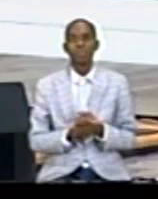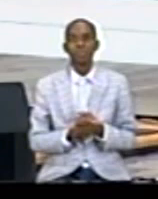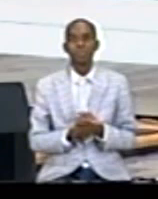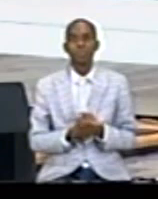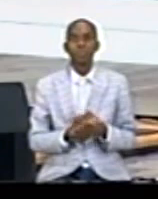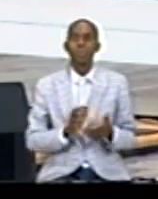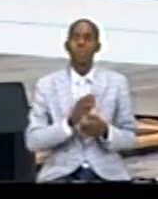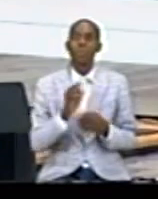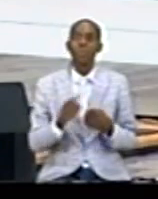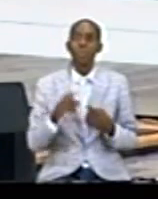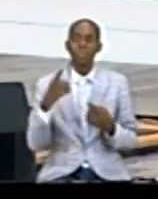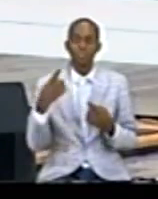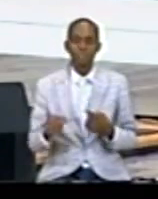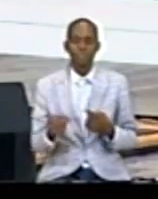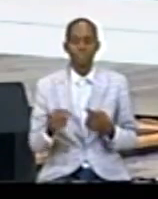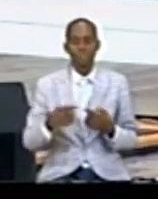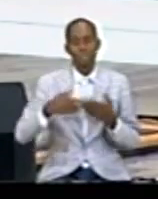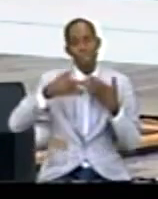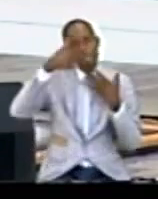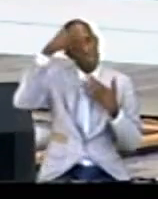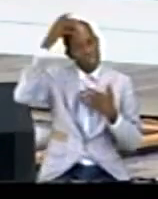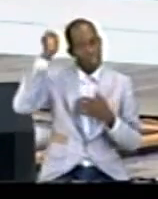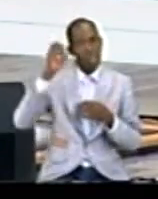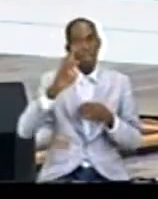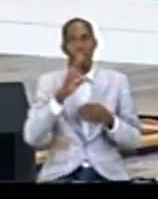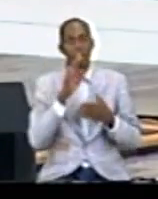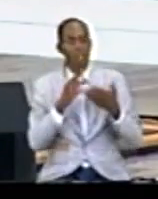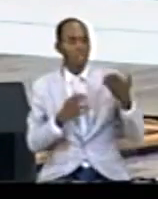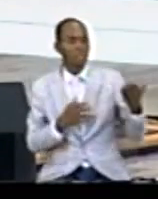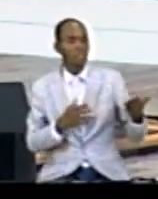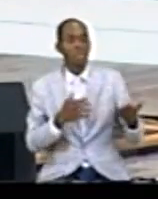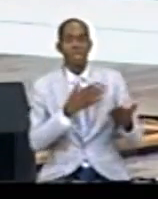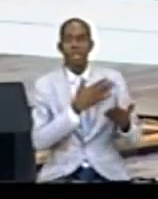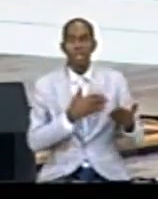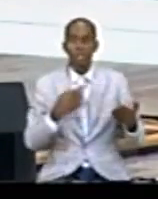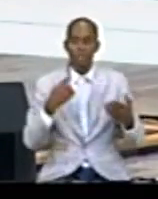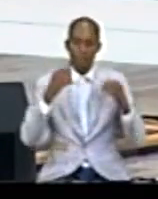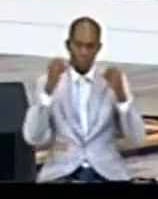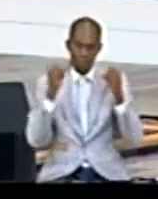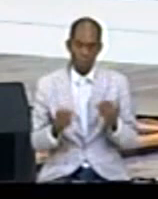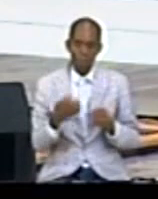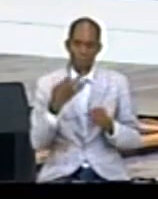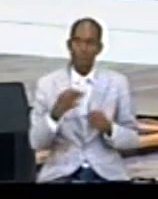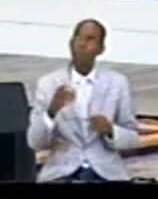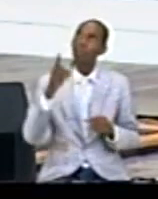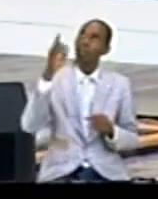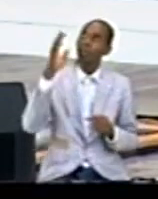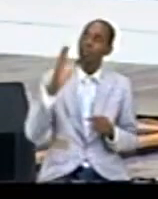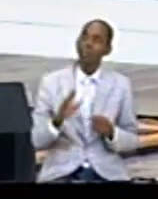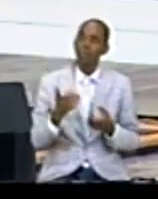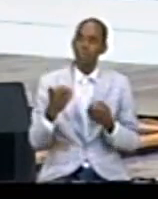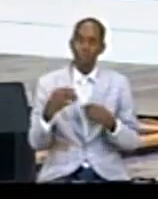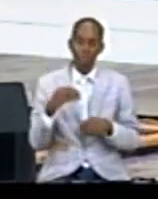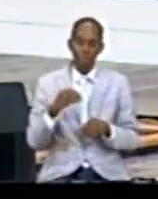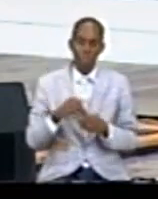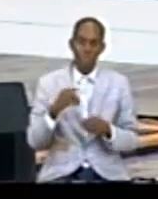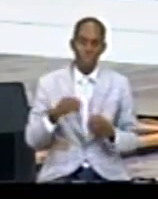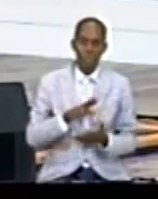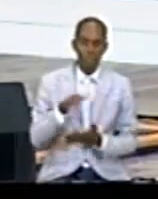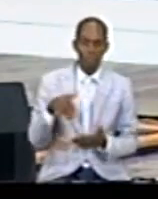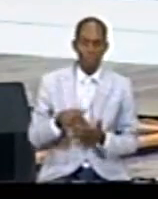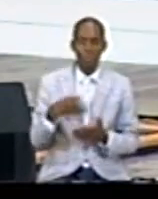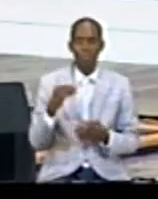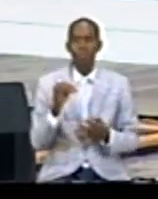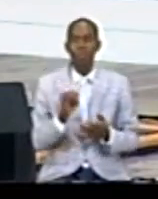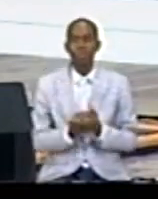when the lions are there and the power of God comes in the midst of the